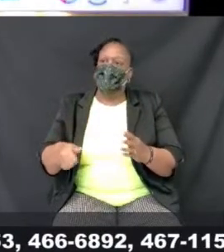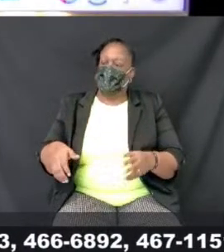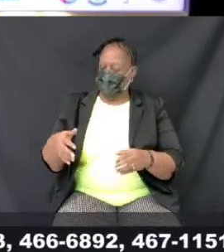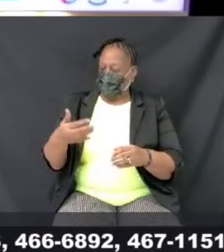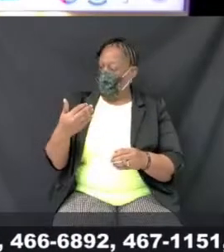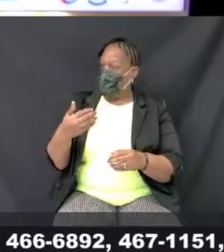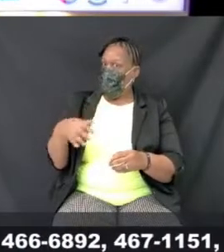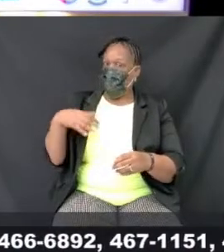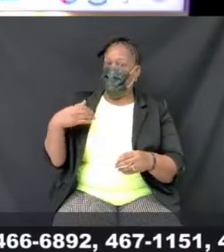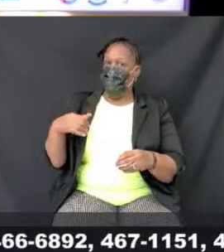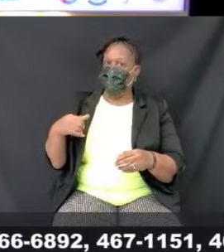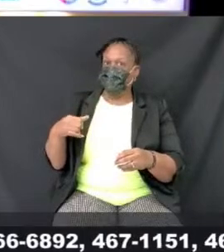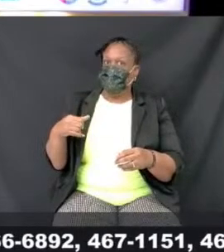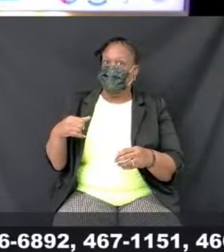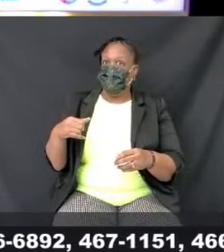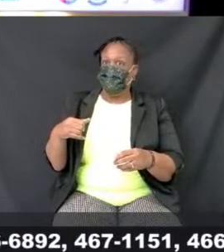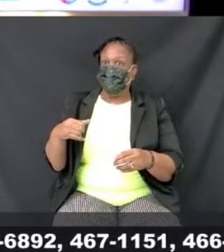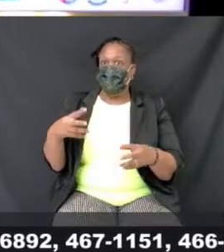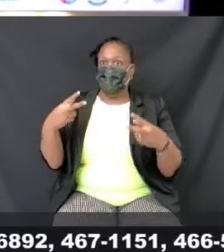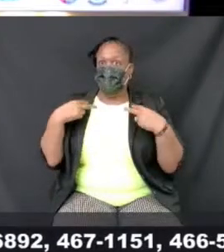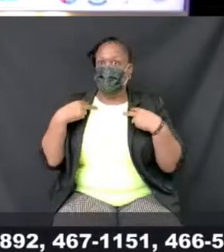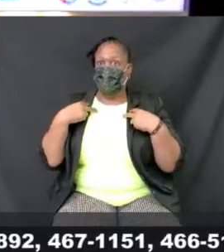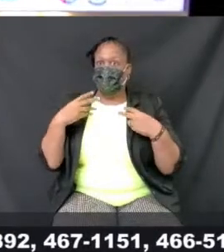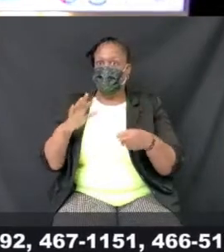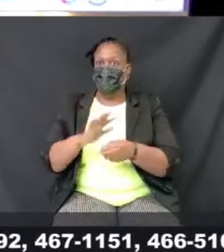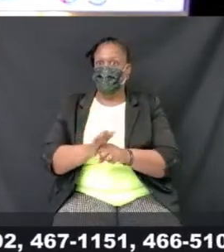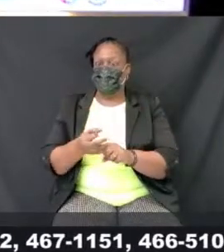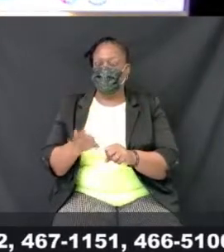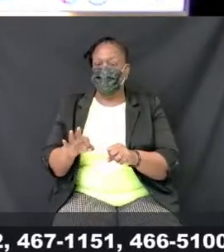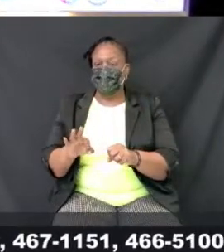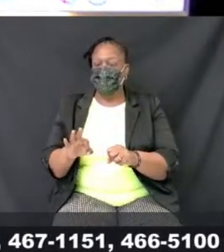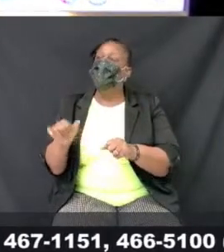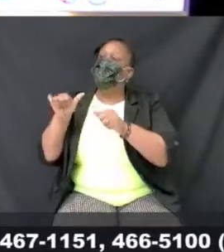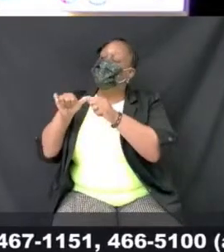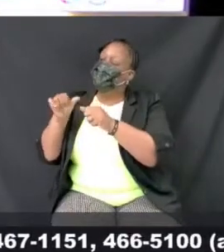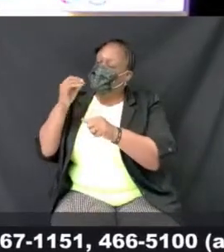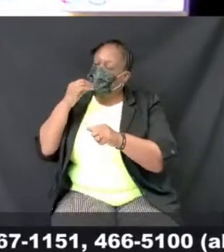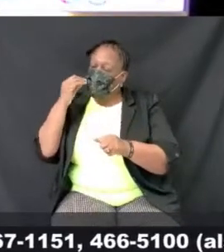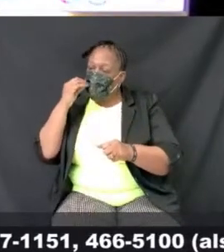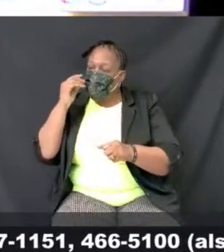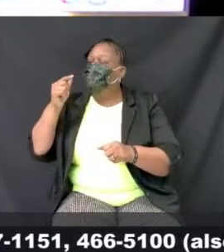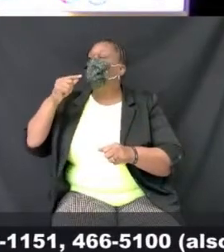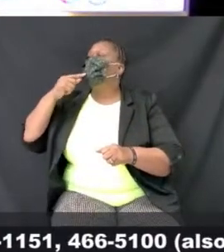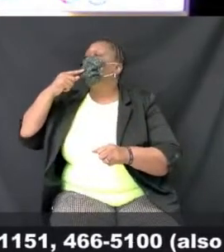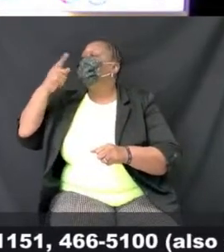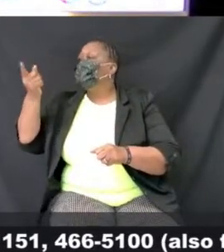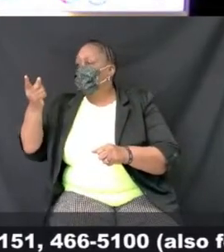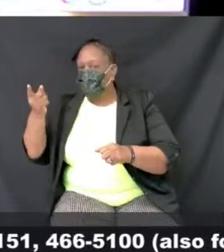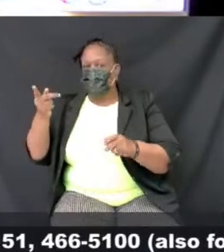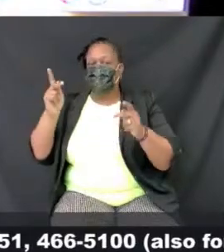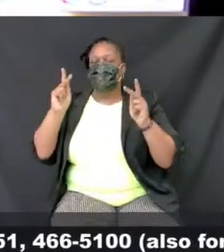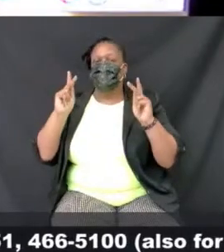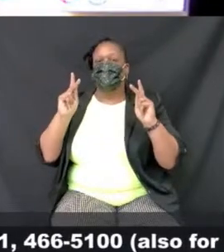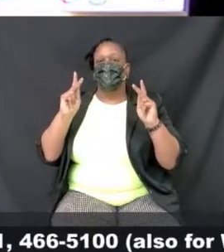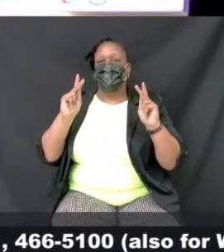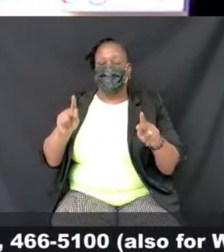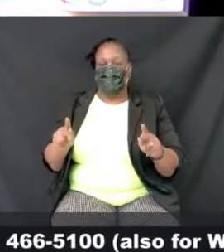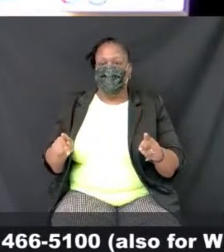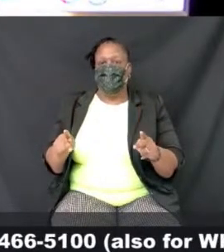and you test positive, you need to isolate, and it will be instructive if you inform us about your positive test.